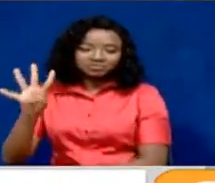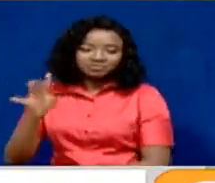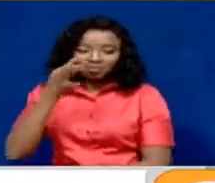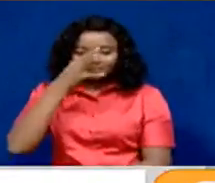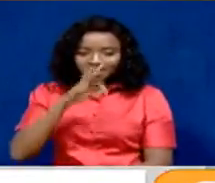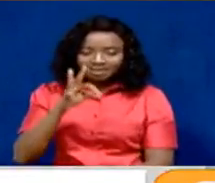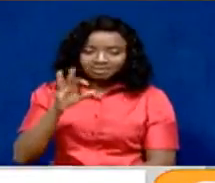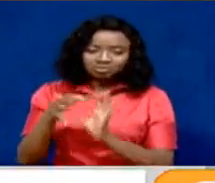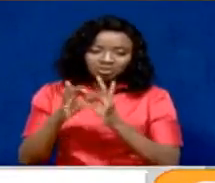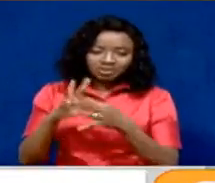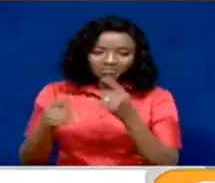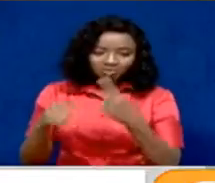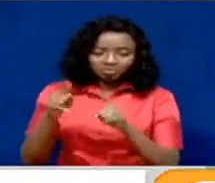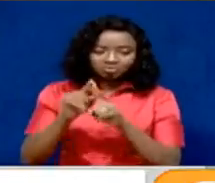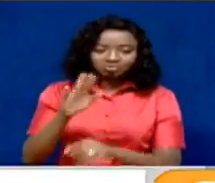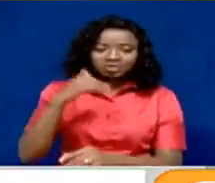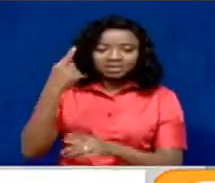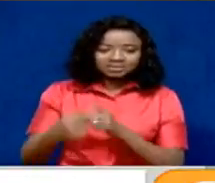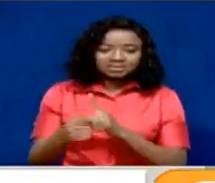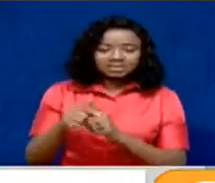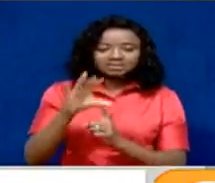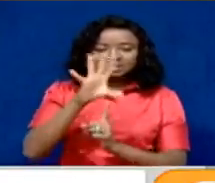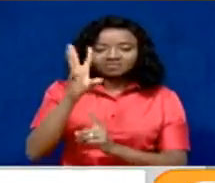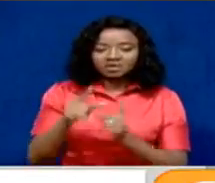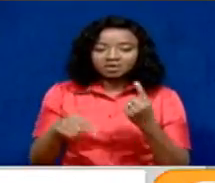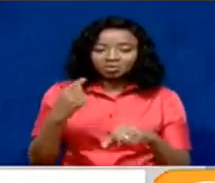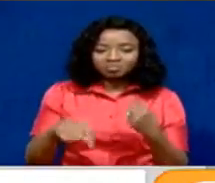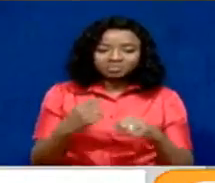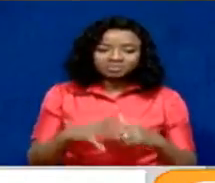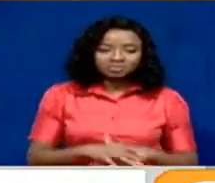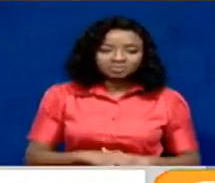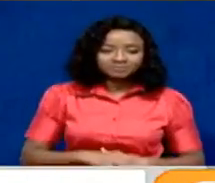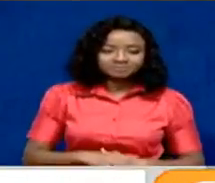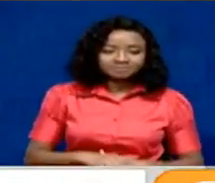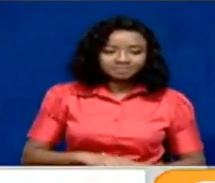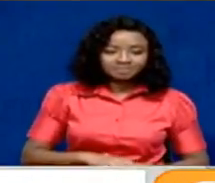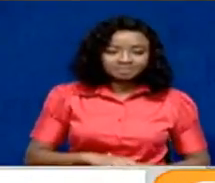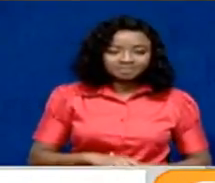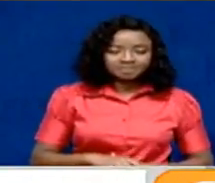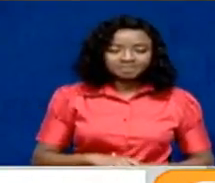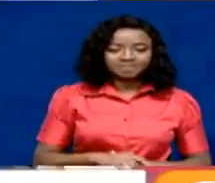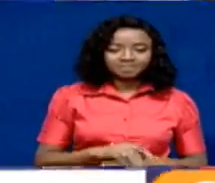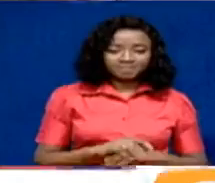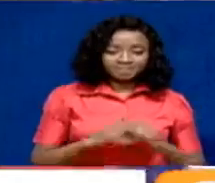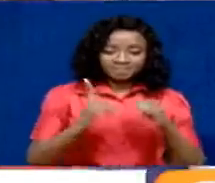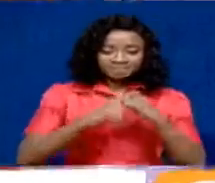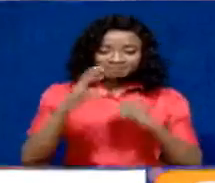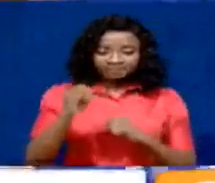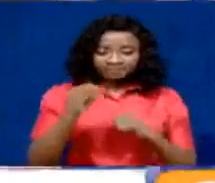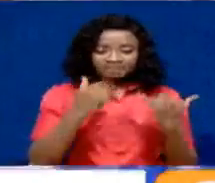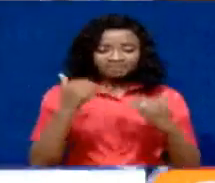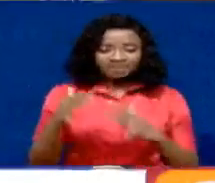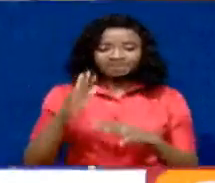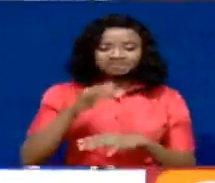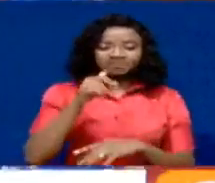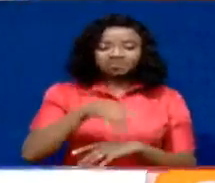Olympic Games and next year's African Games at the Pipeline Taekwondo Talent Academy. 60 martial artists